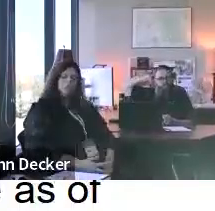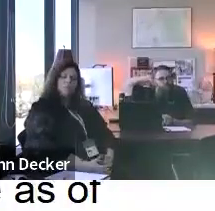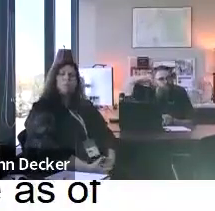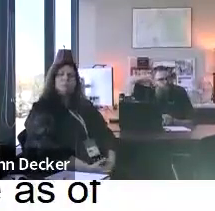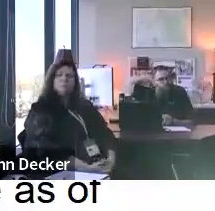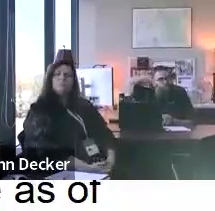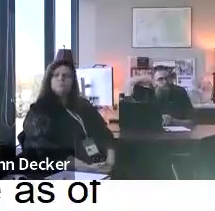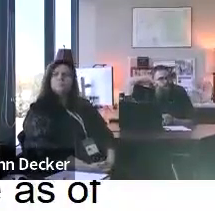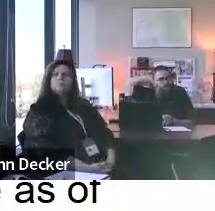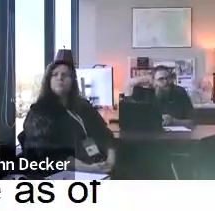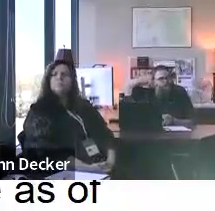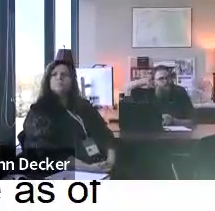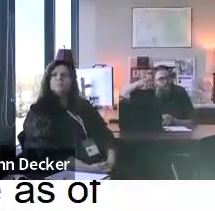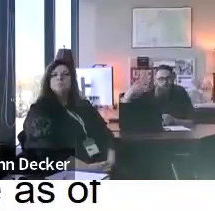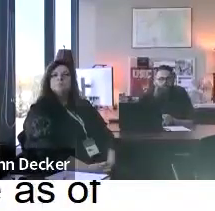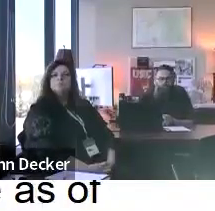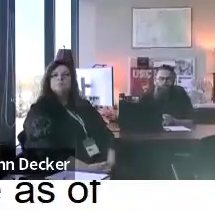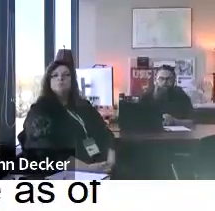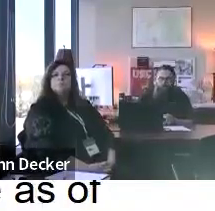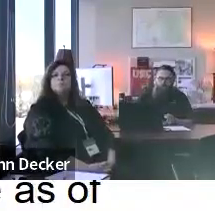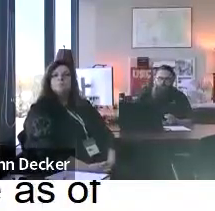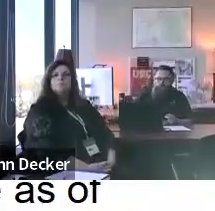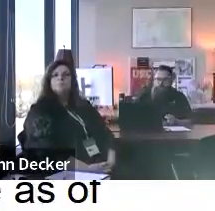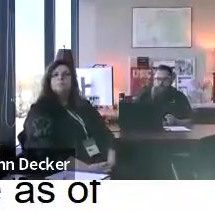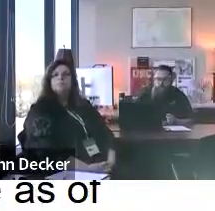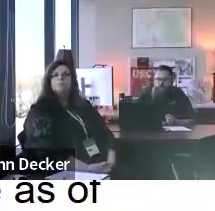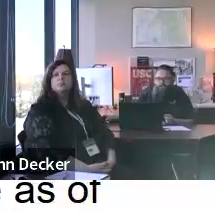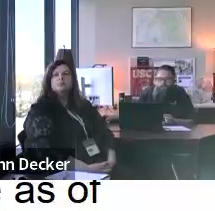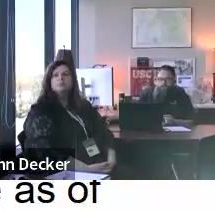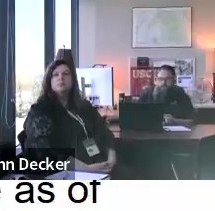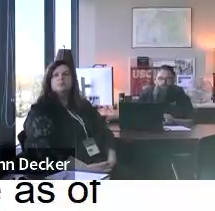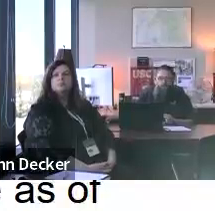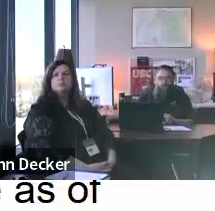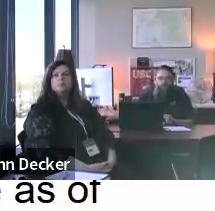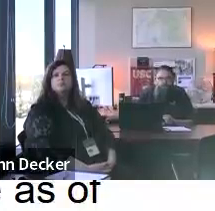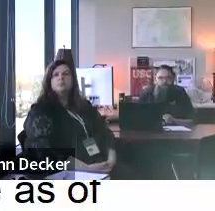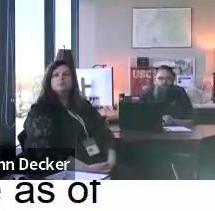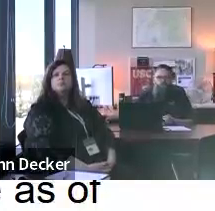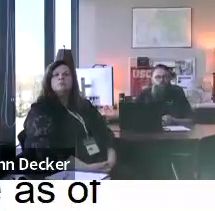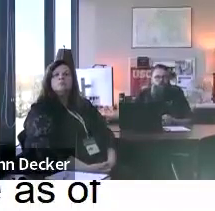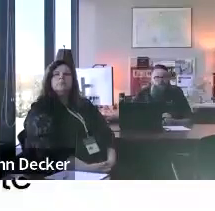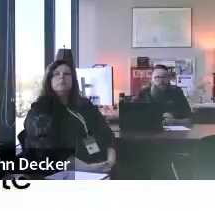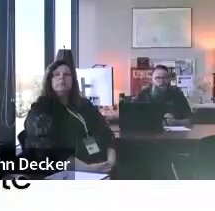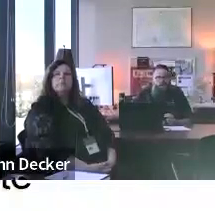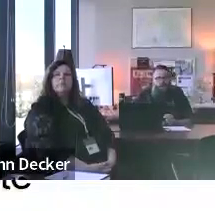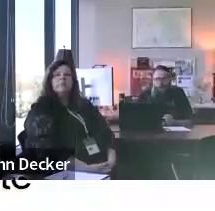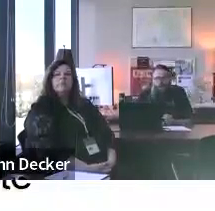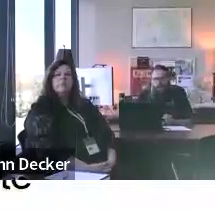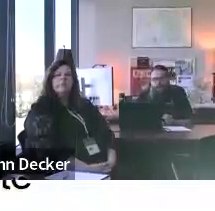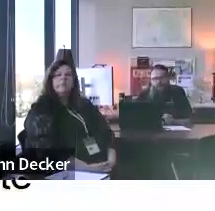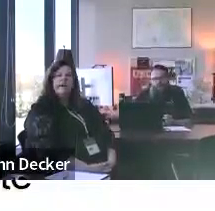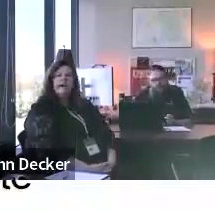service code or subcode, and then you will have an opportunity to be able to make modifications to your program